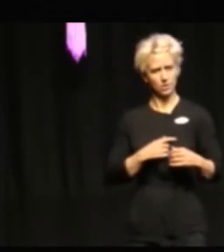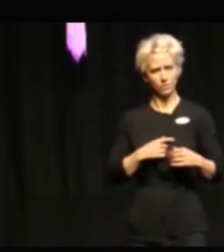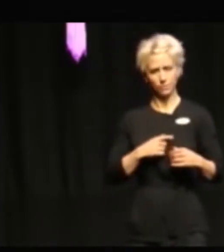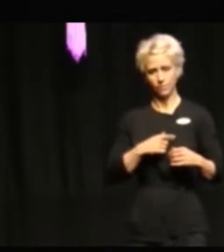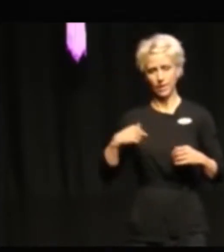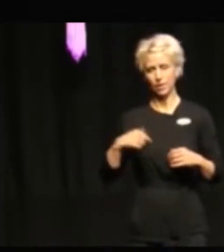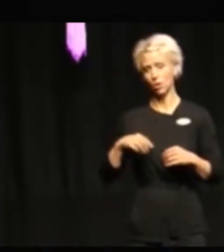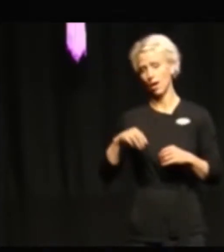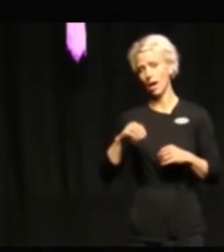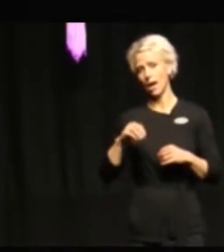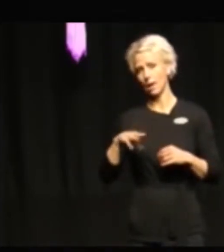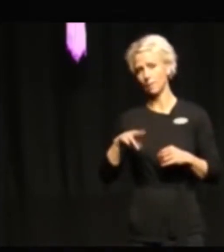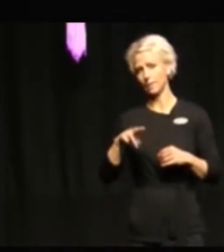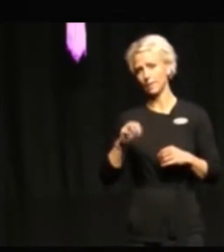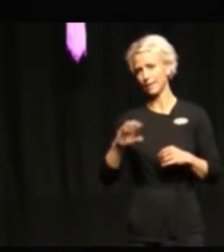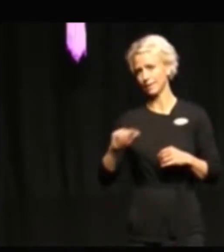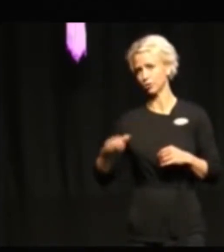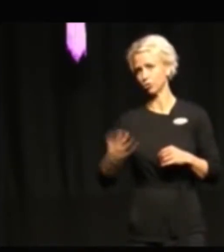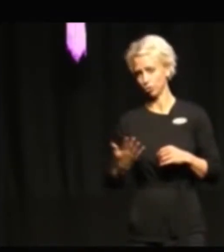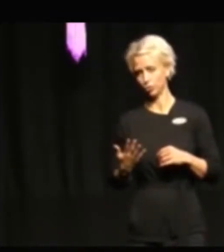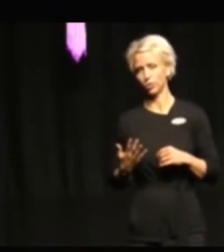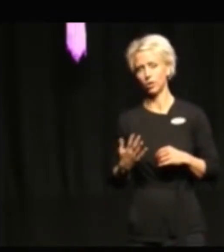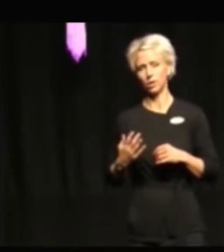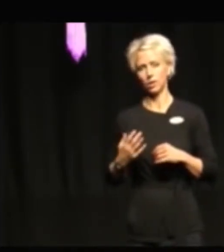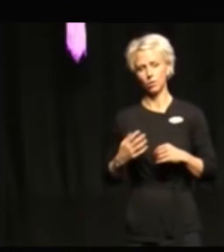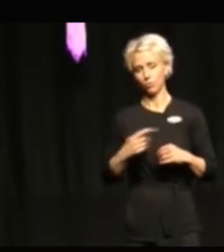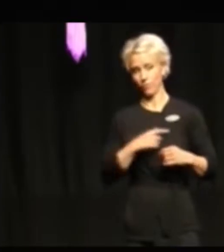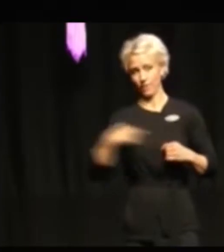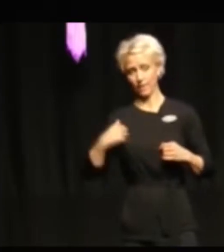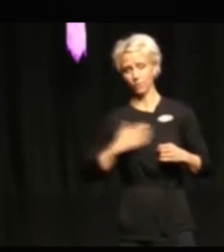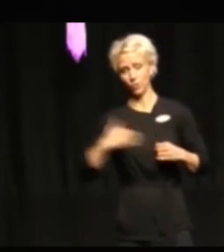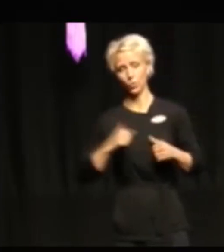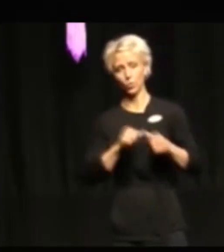Amnesty. And